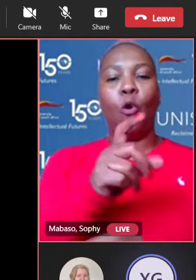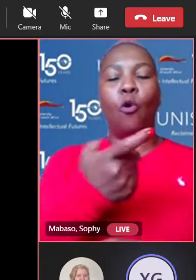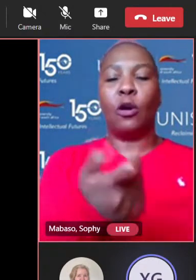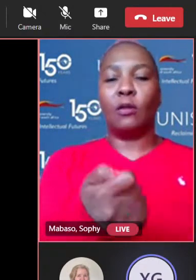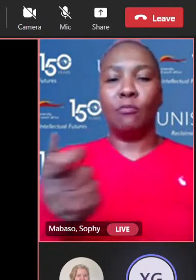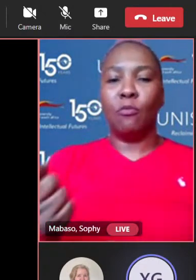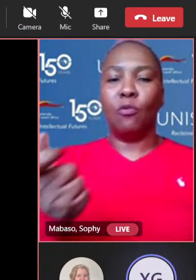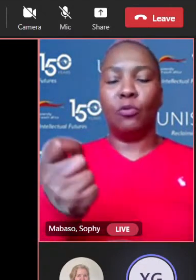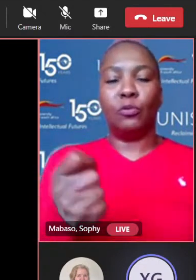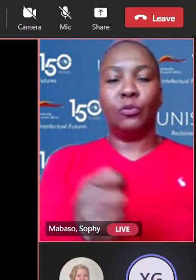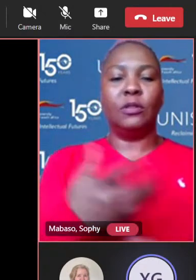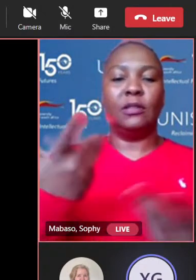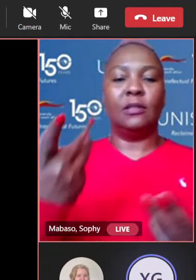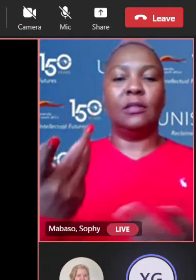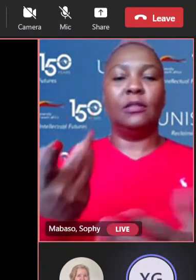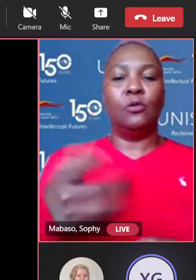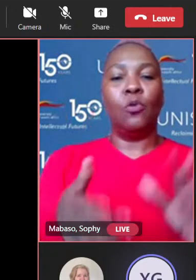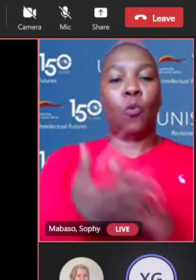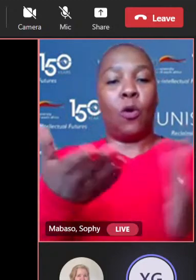this.